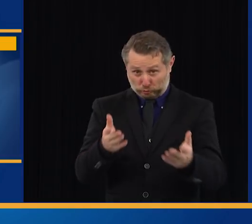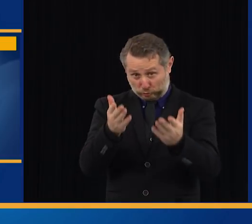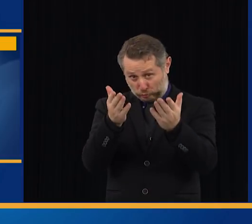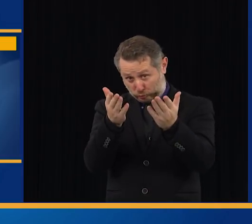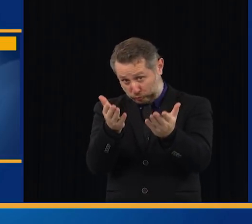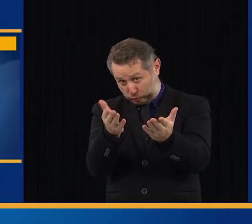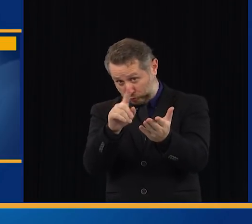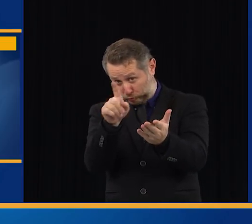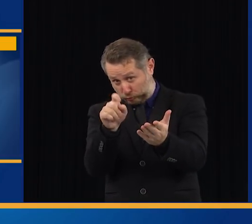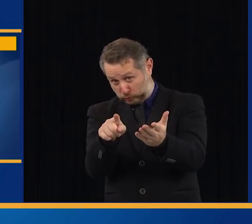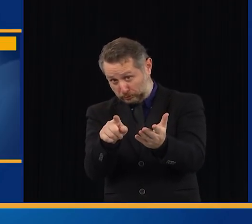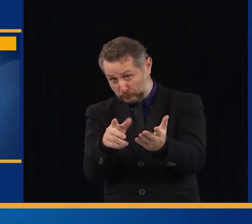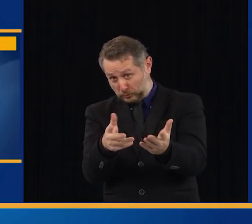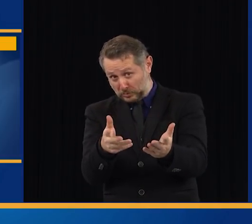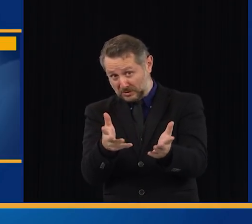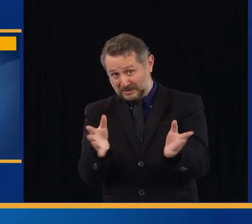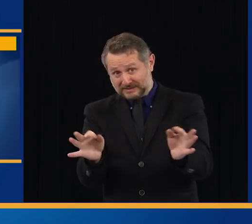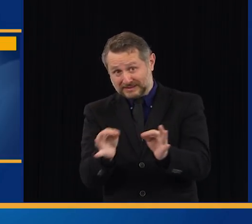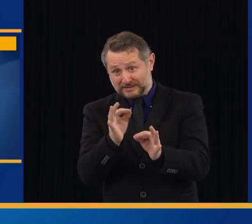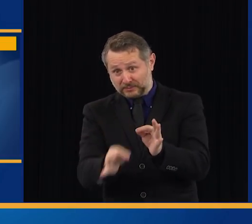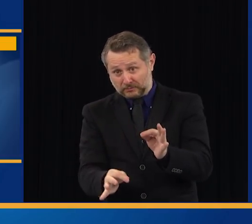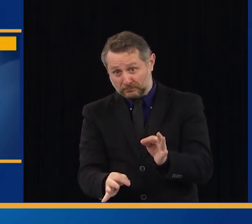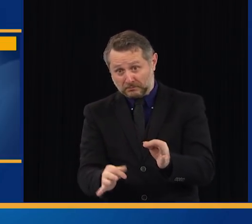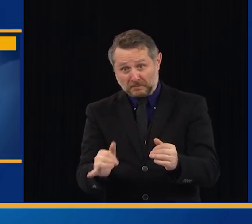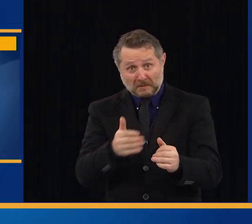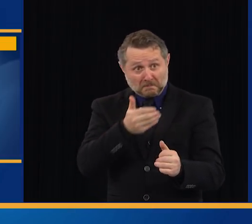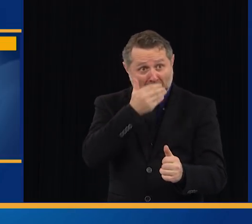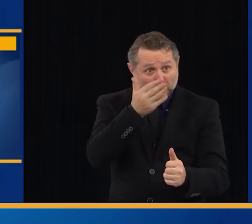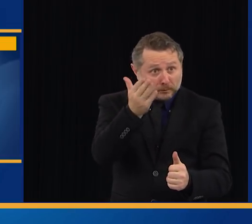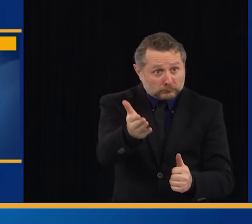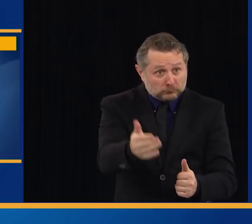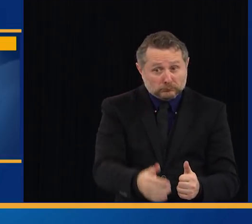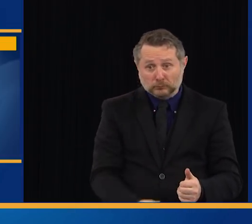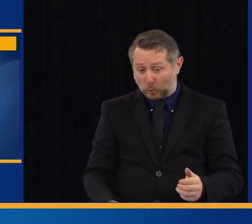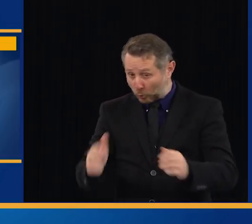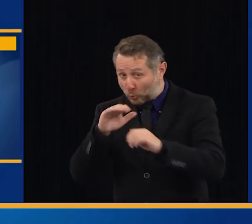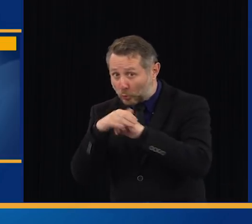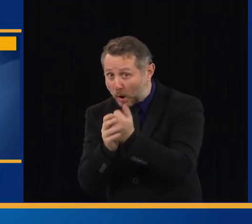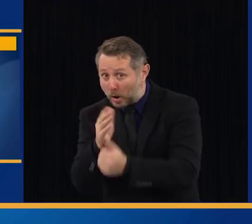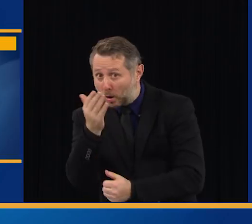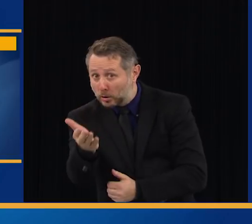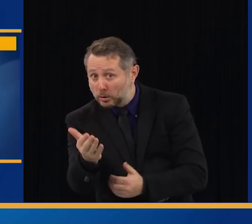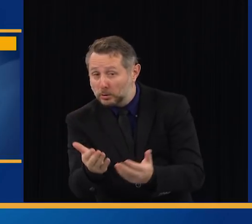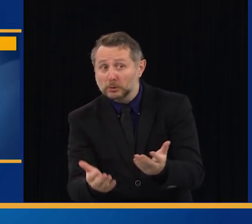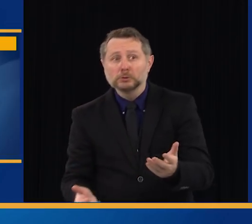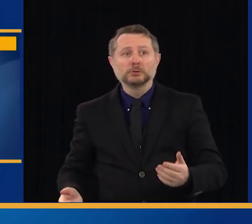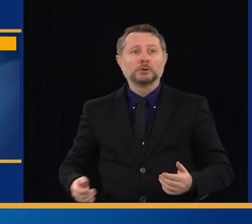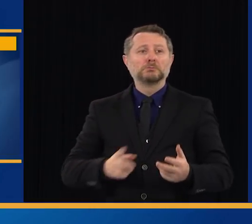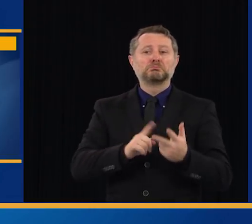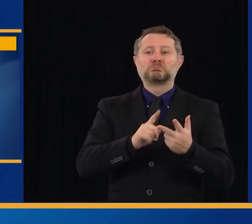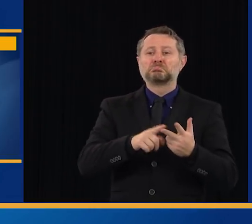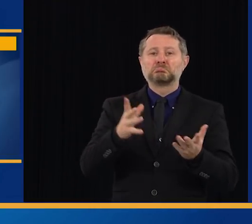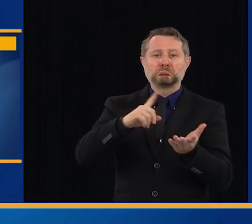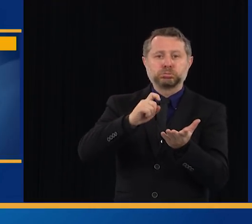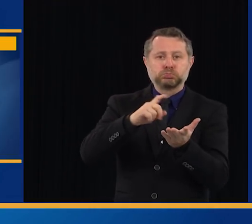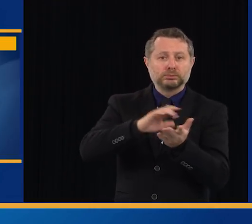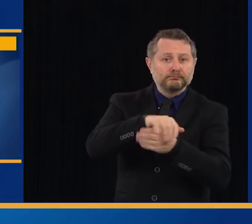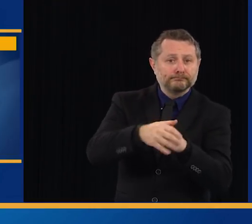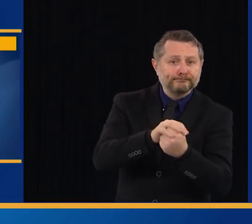And it is the simple things. It's wearing a mask. It's washing your hands. It's the hand sanitizer. It's the social